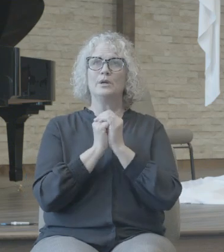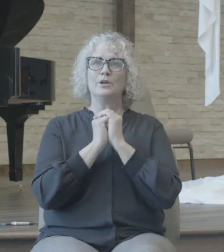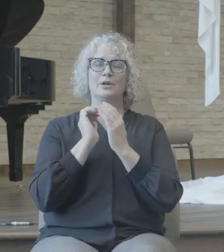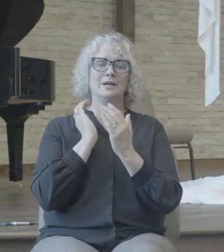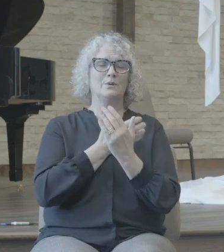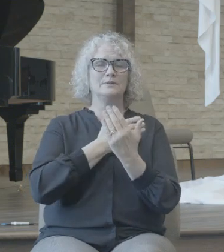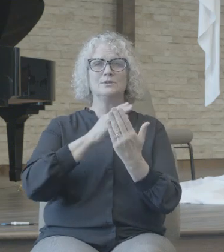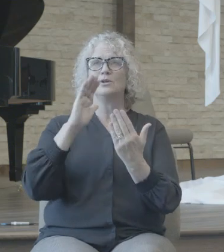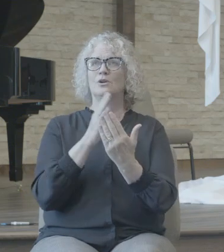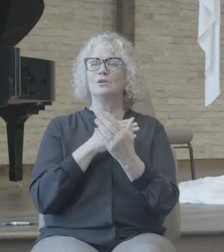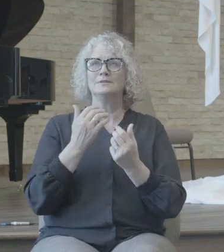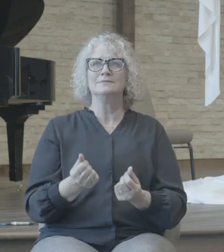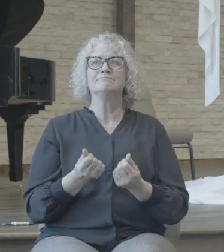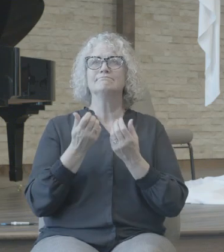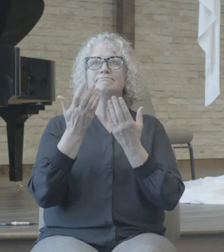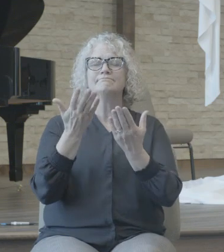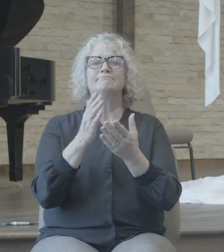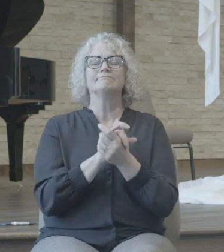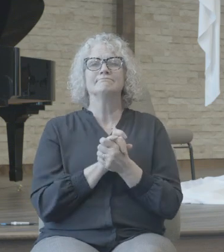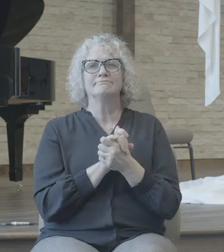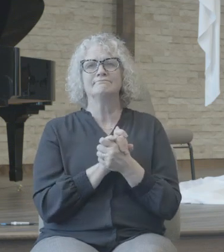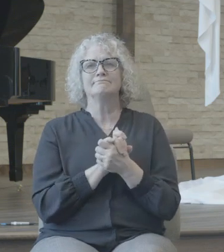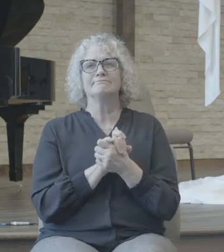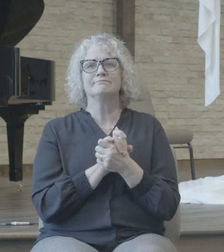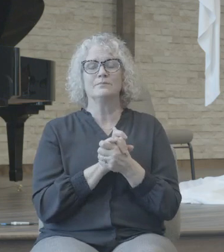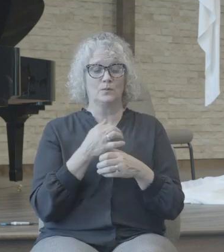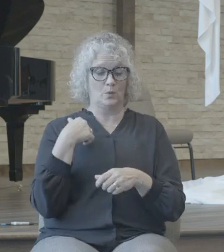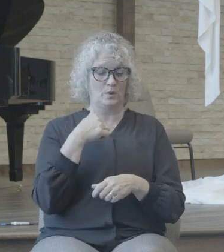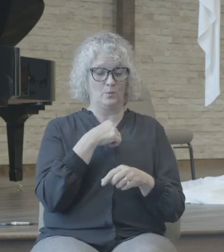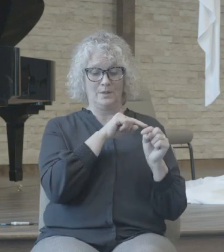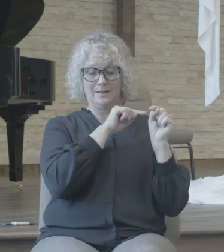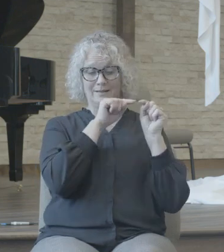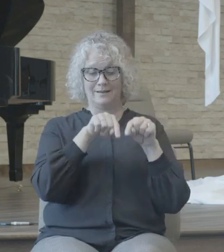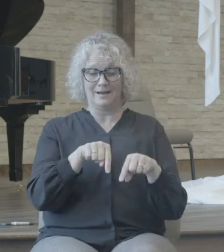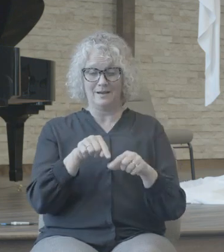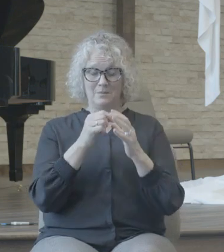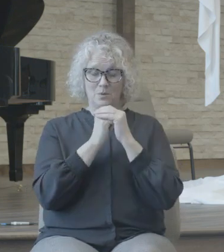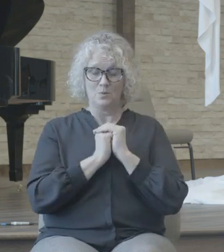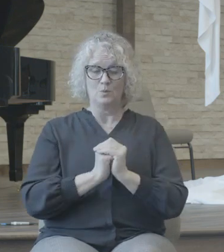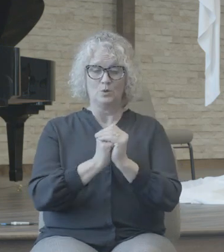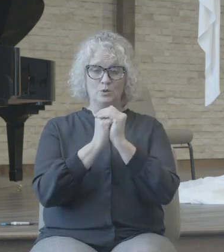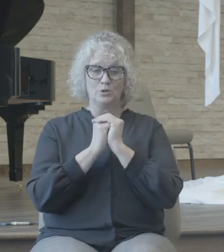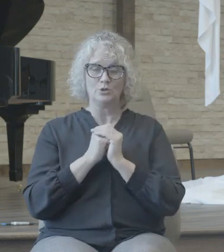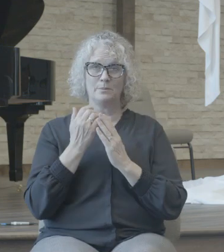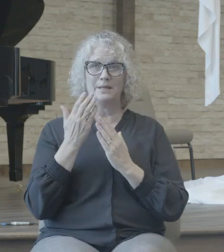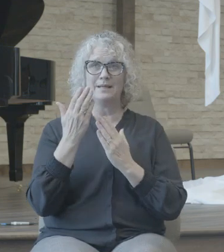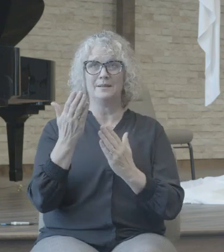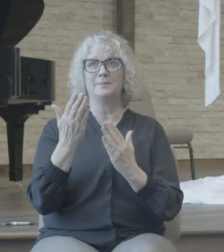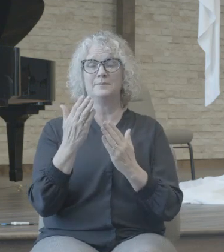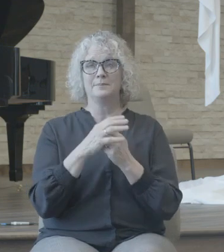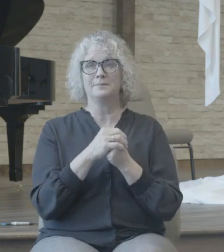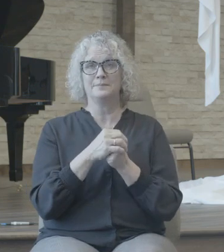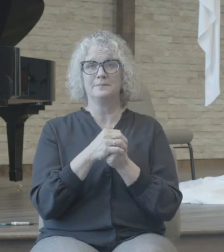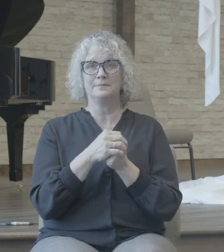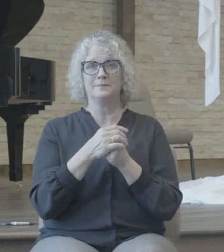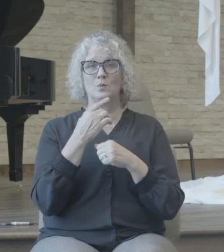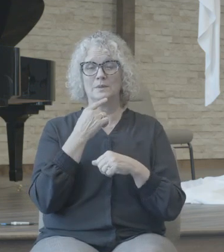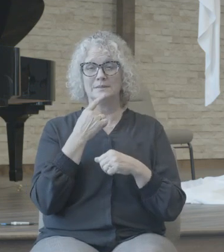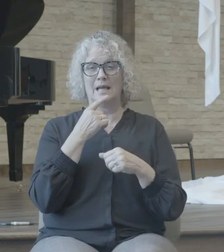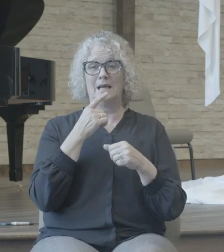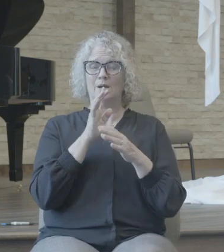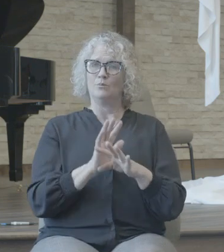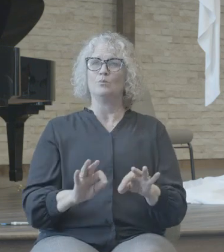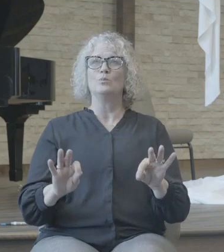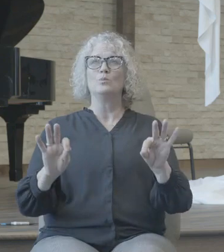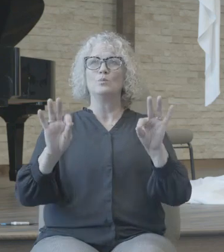songs. When we come and worship Him, we are saying, "Worthy is the